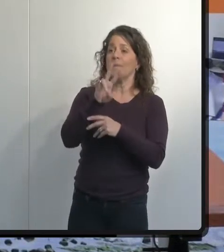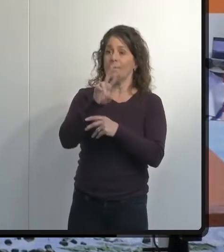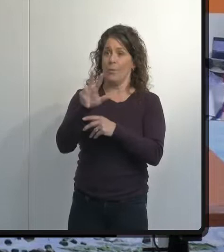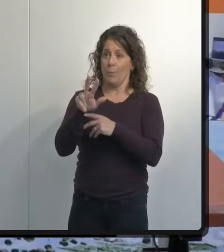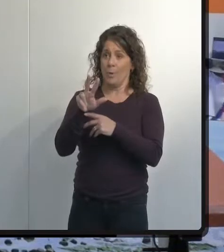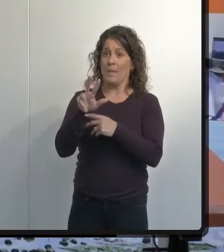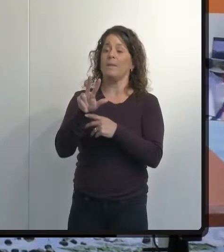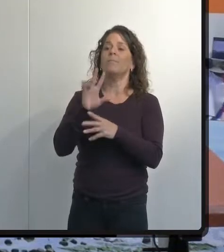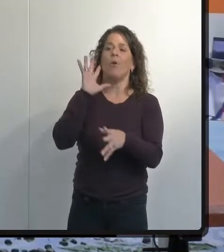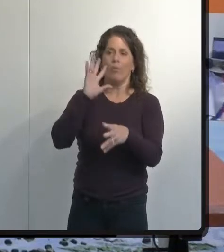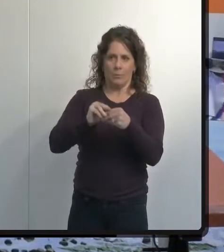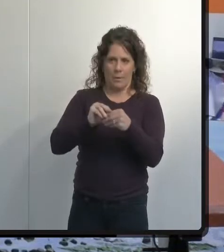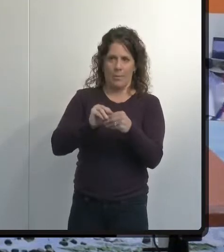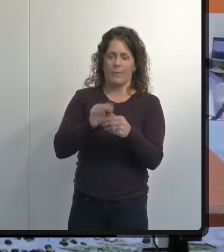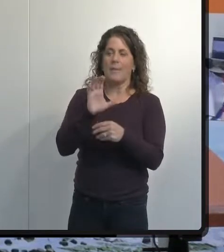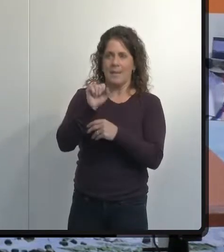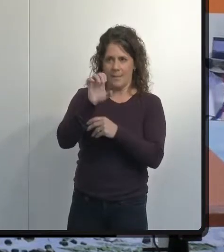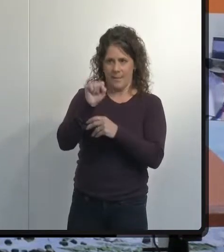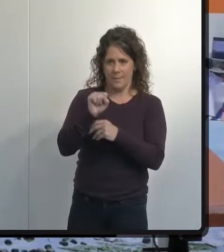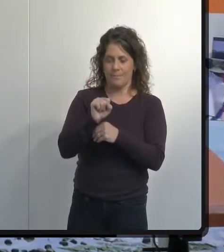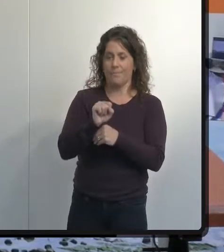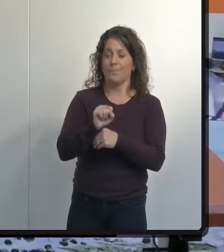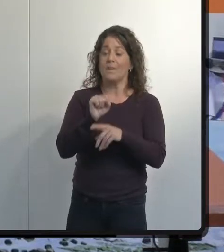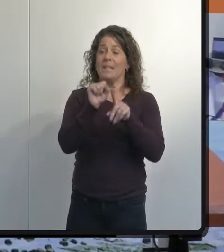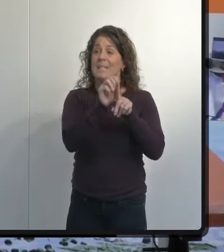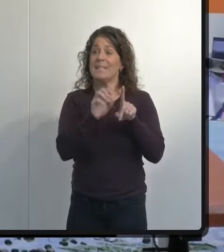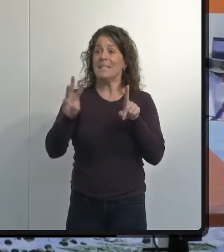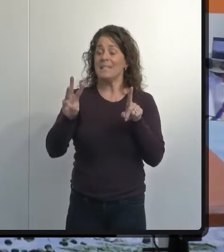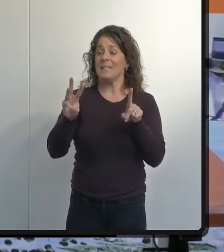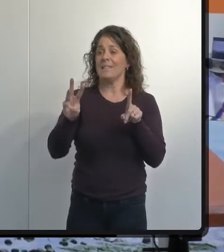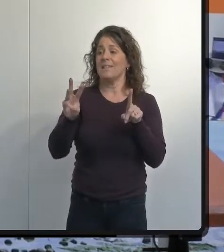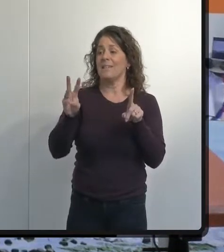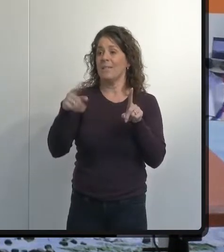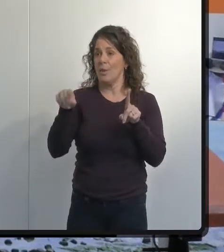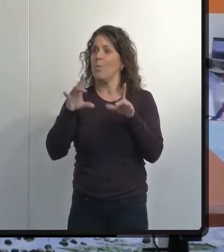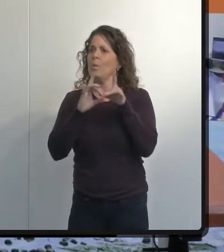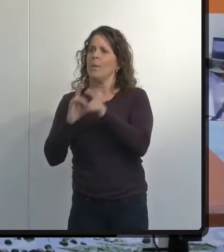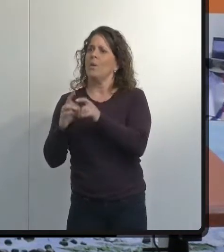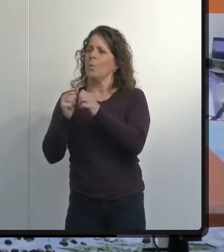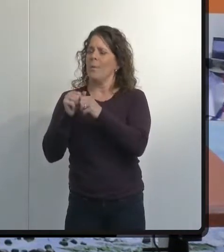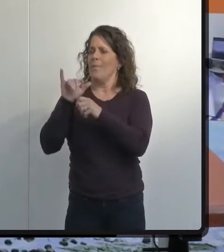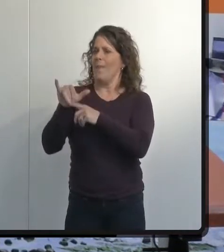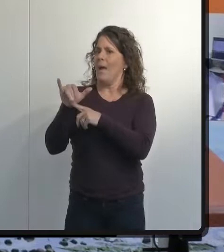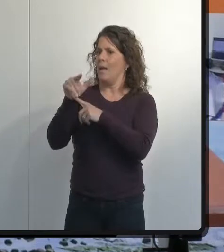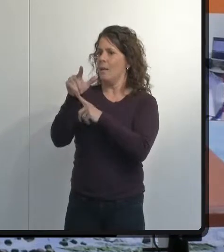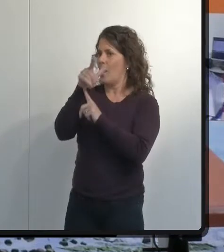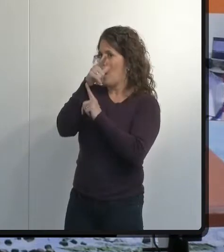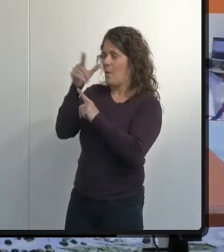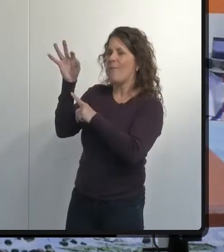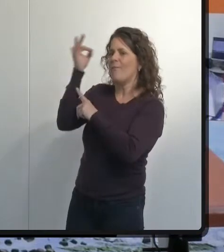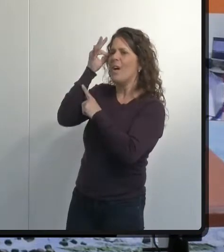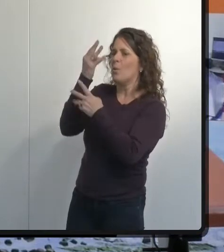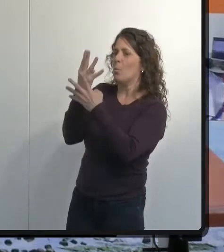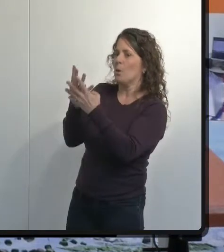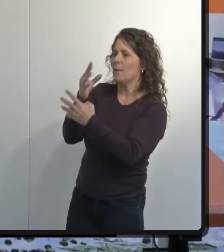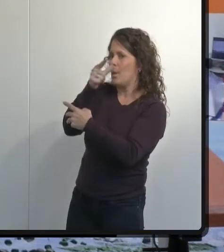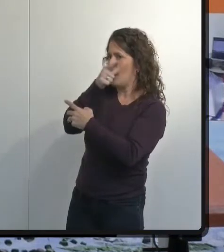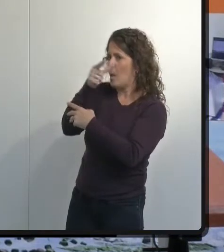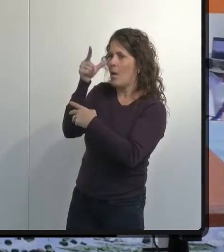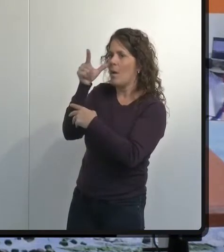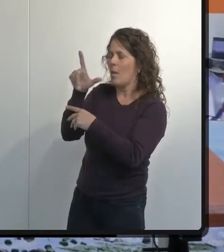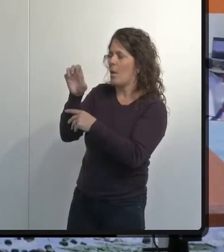373 cases. 6 of the 19 new cases are related to the outbreak at the federal prison in